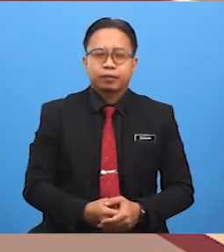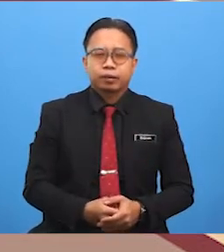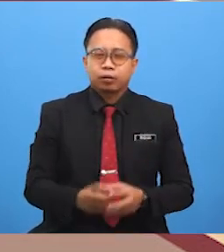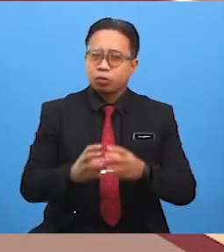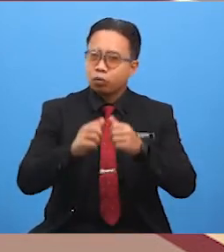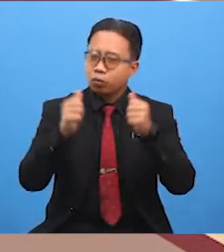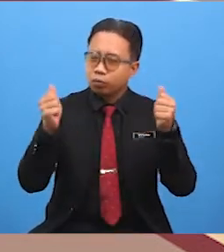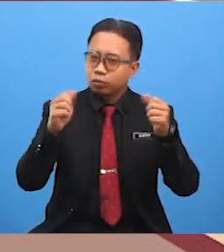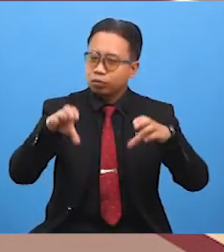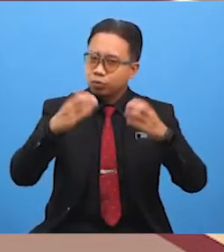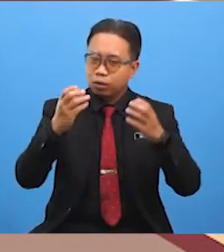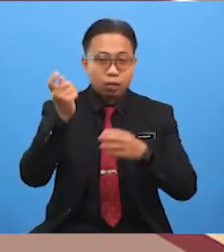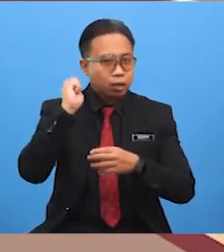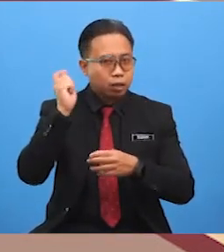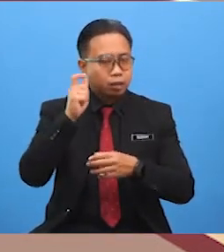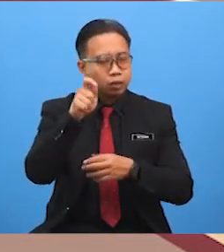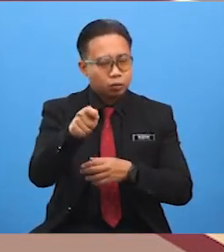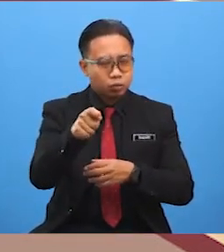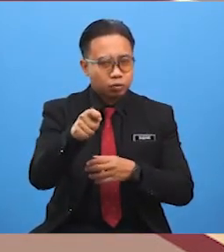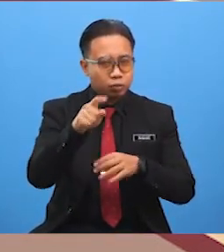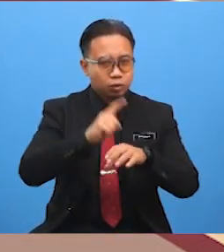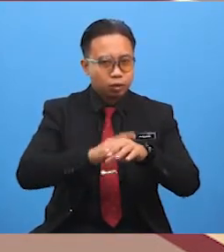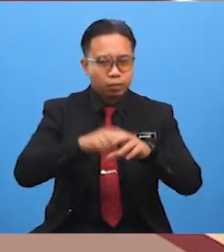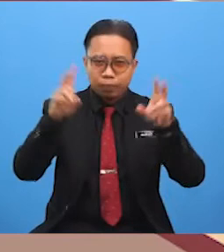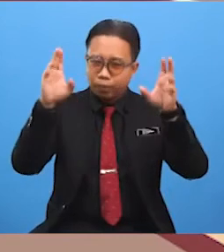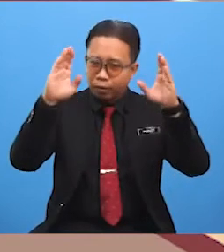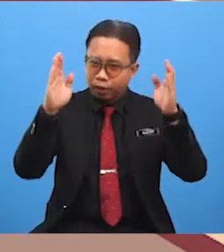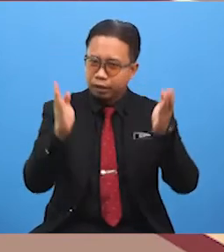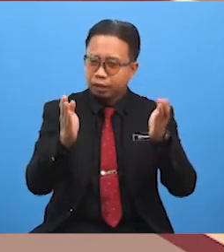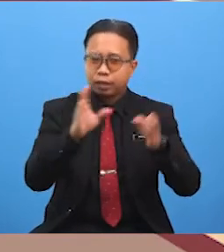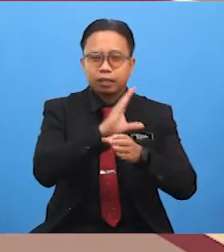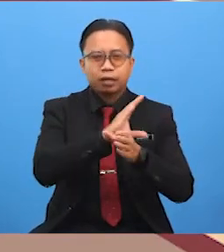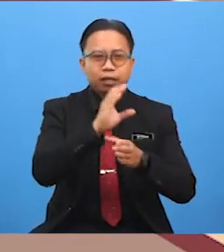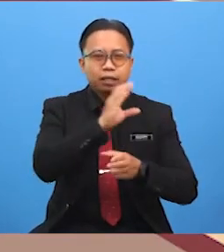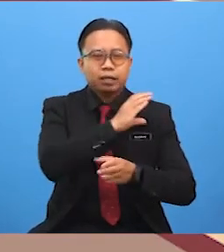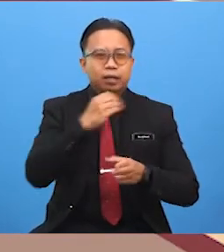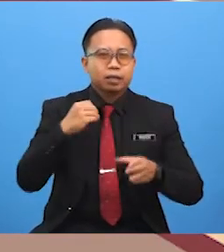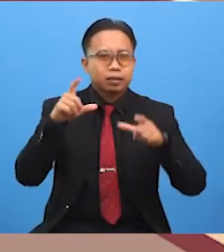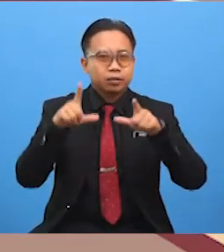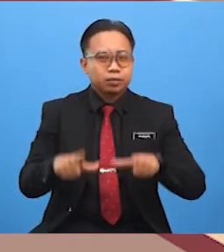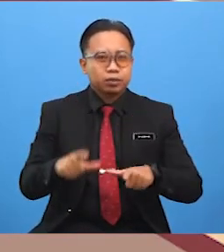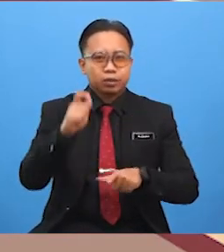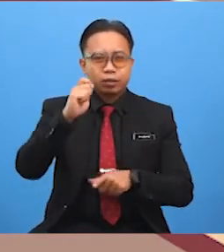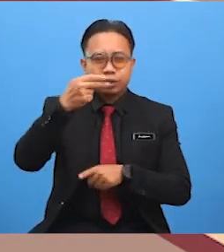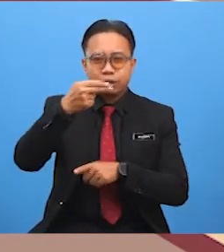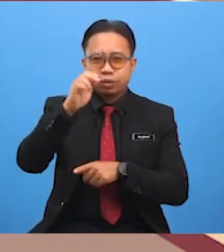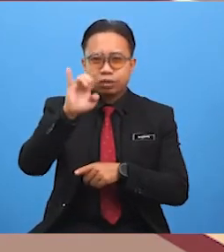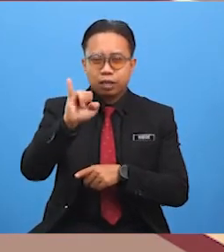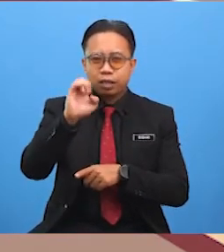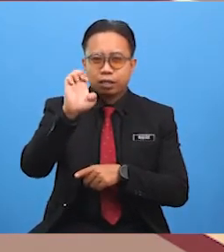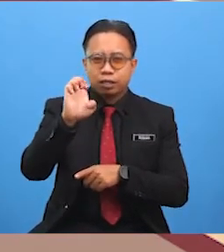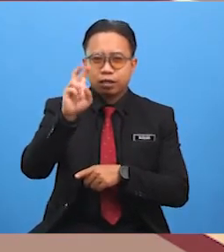beginning, but this time you may put a bracket and state T, H, I, E, V,